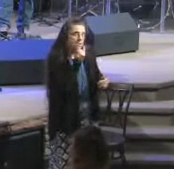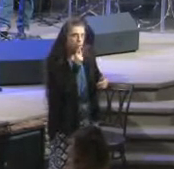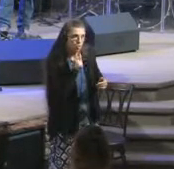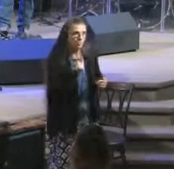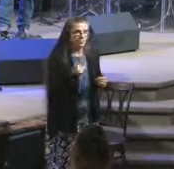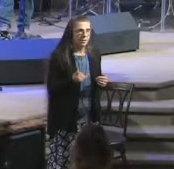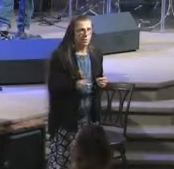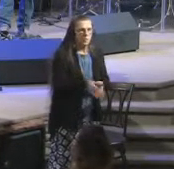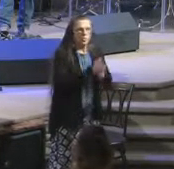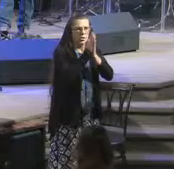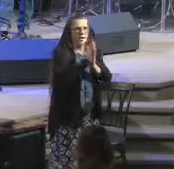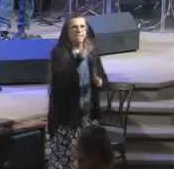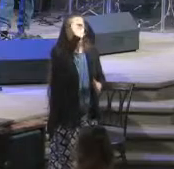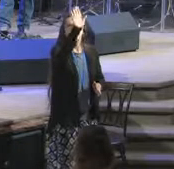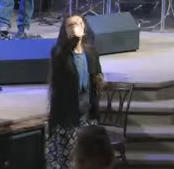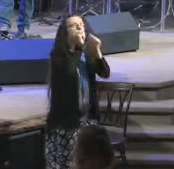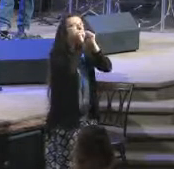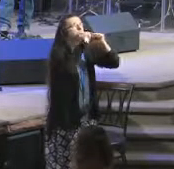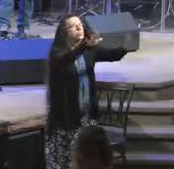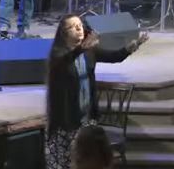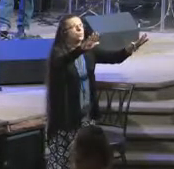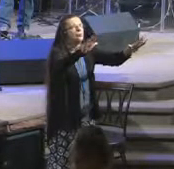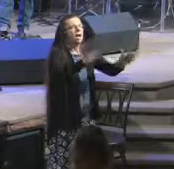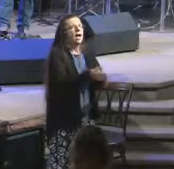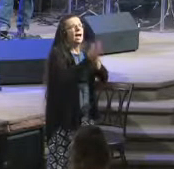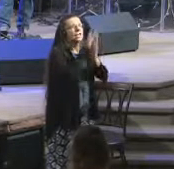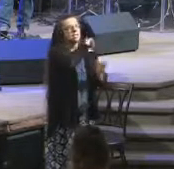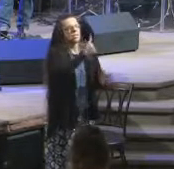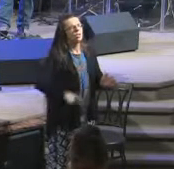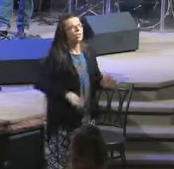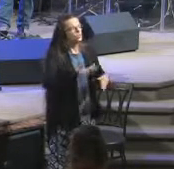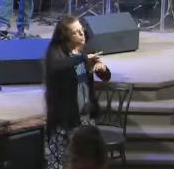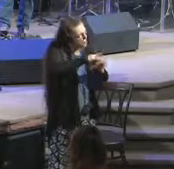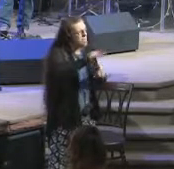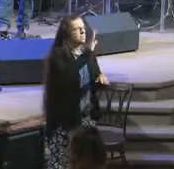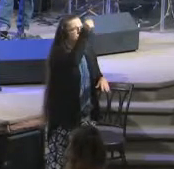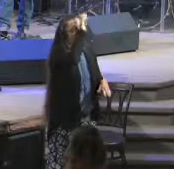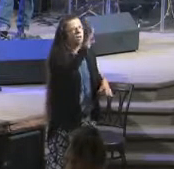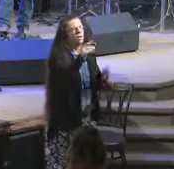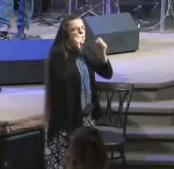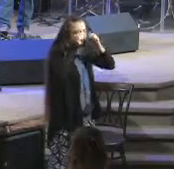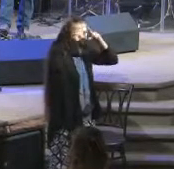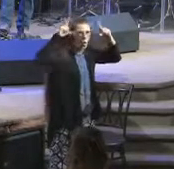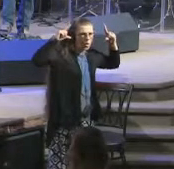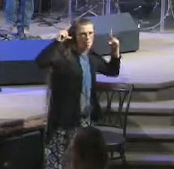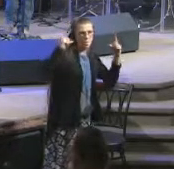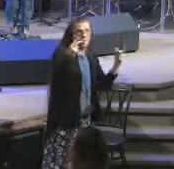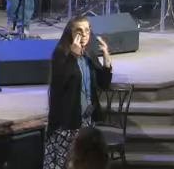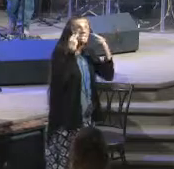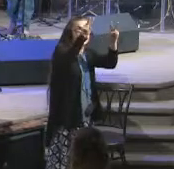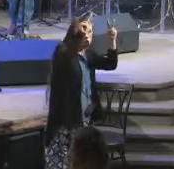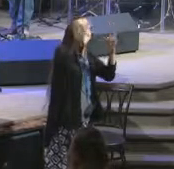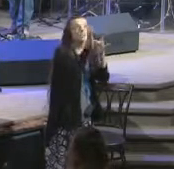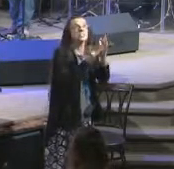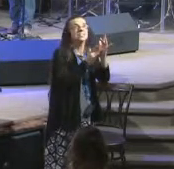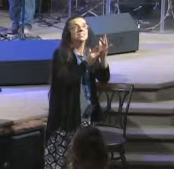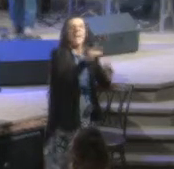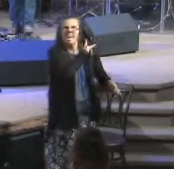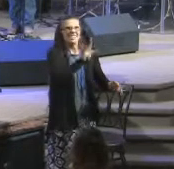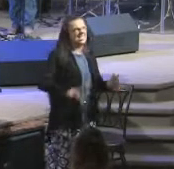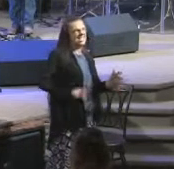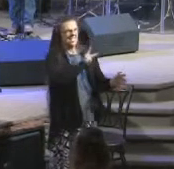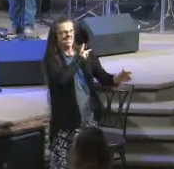God, asking, Lord, that you bless them. Asking, Lord, that you touch them, God. Lord, that you open their eyes, that they see you, Jesus, as King